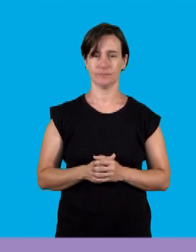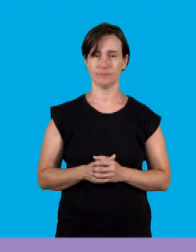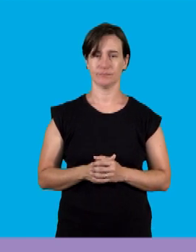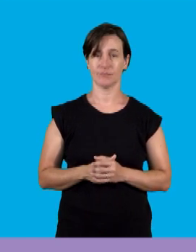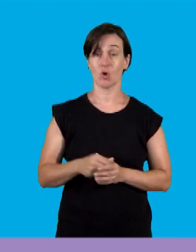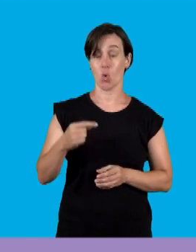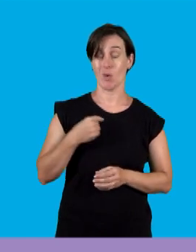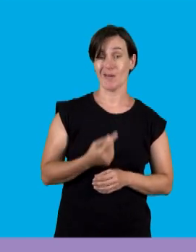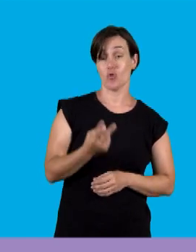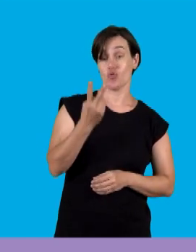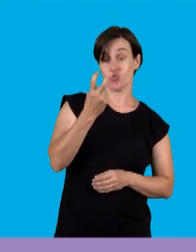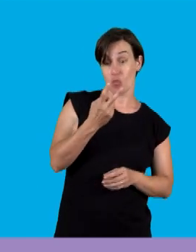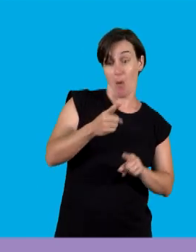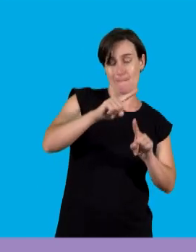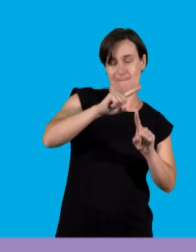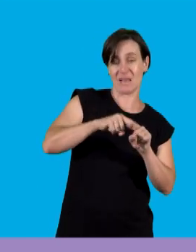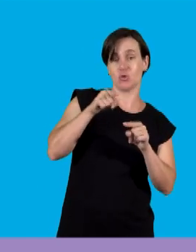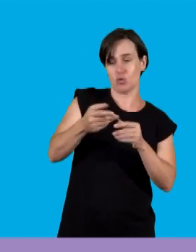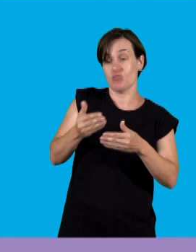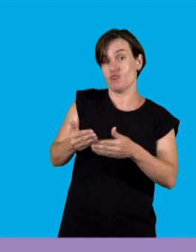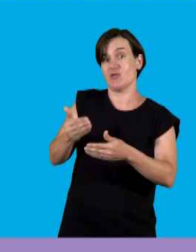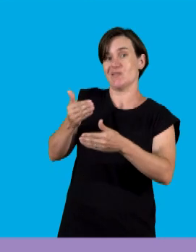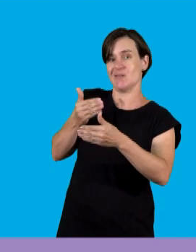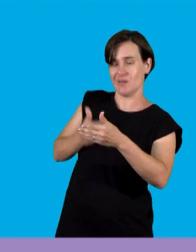to the previous